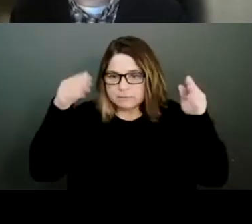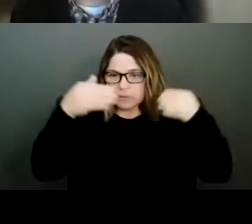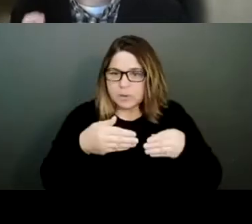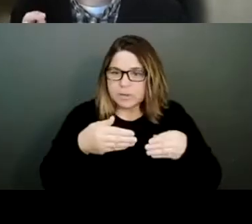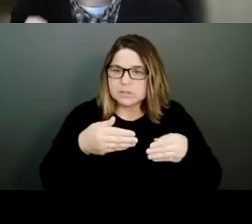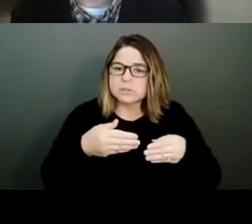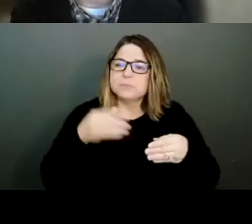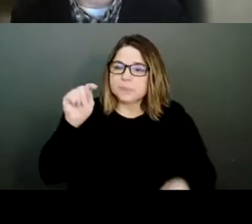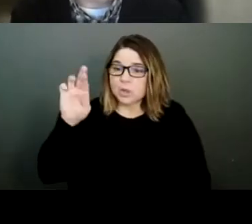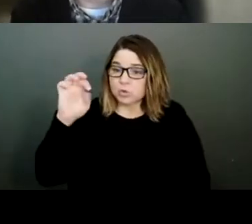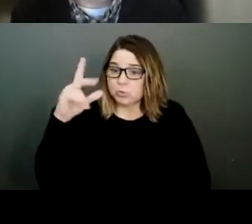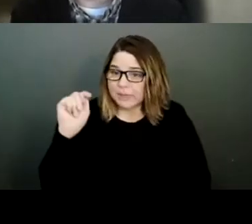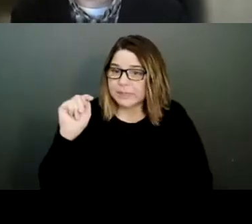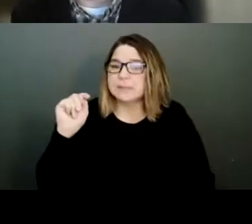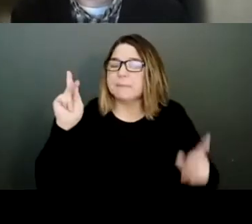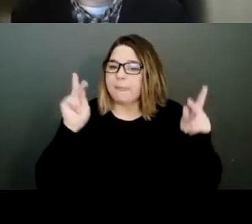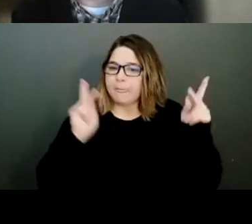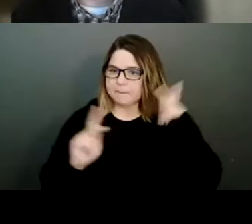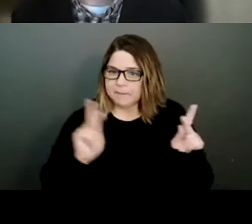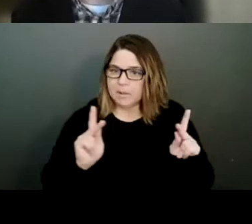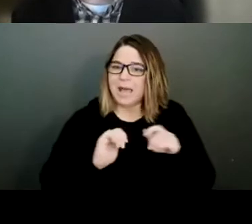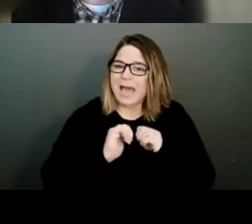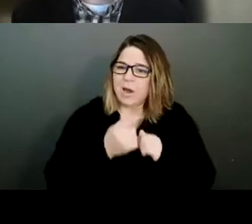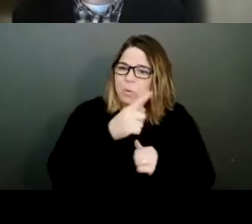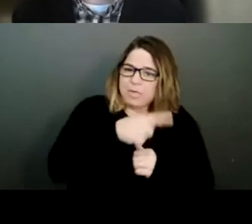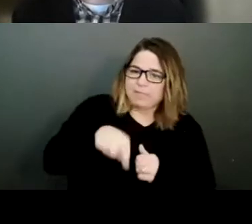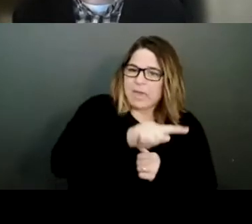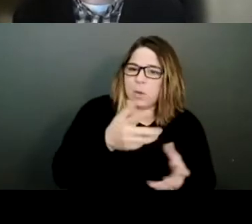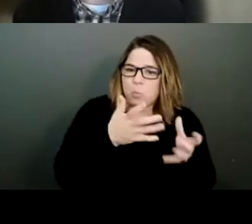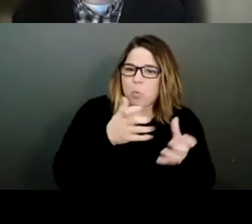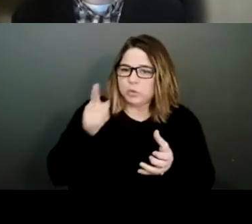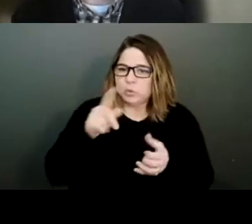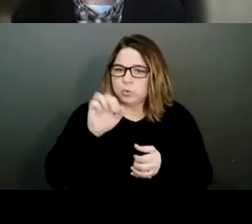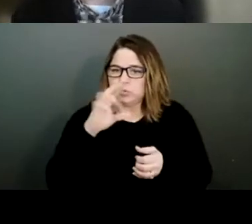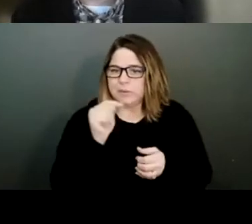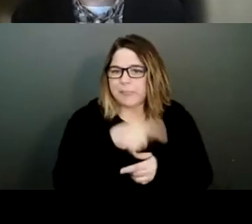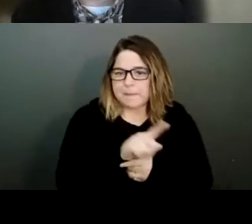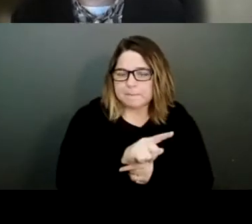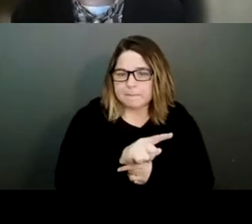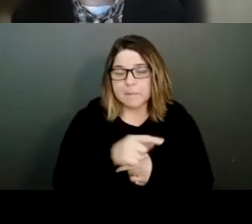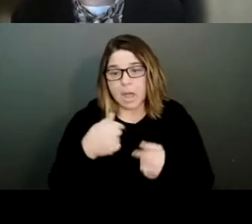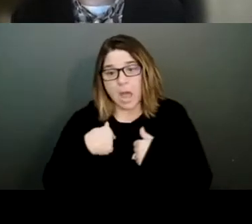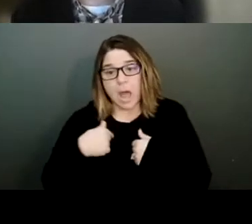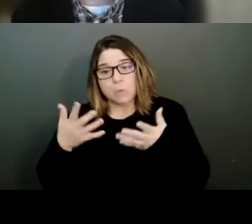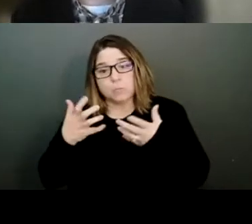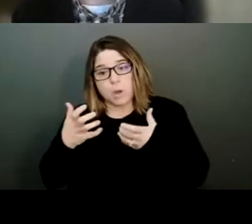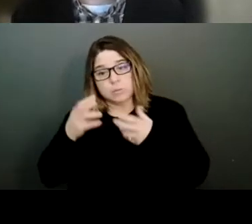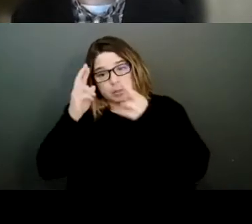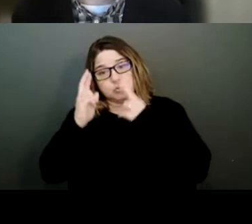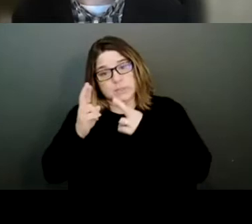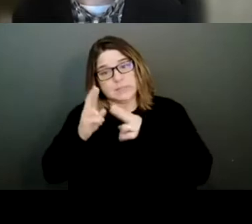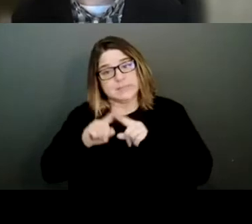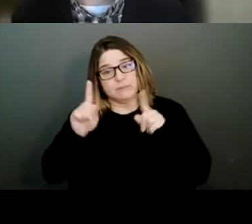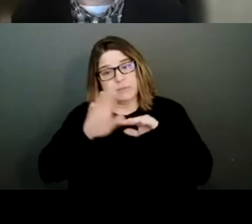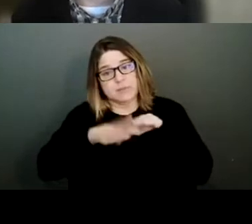everyone as they want to be treated. Because unlike the golden rule, I certainly want to be treated differently than some of